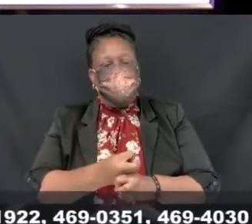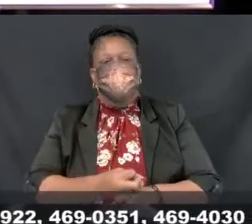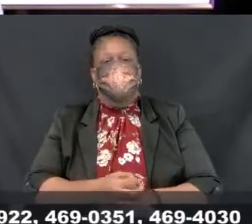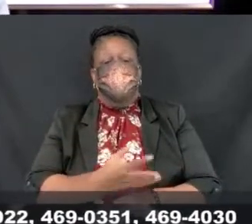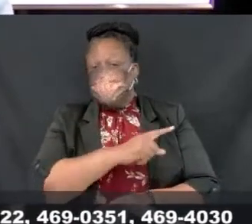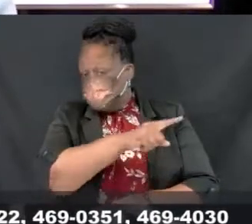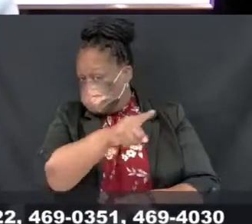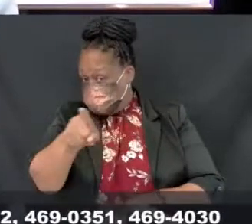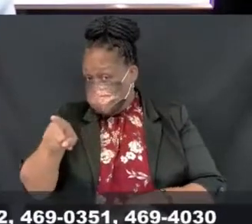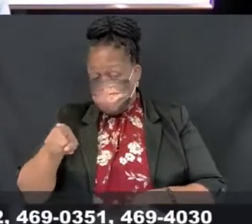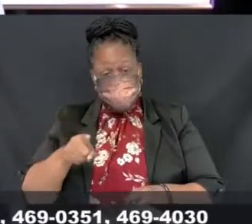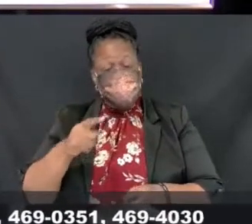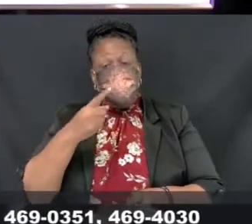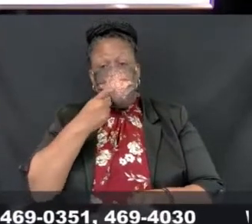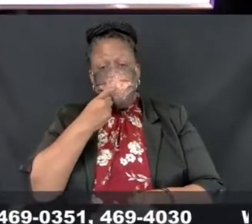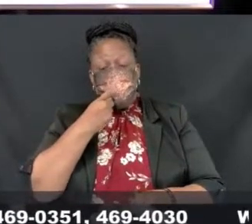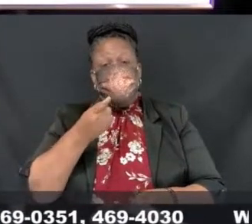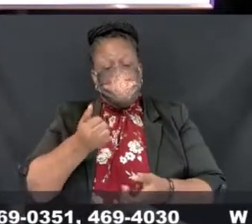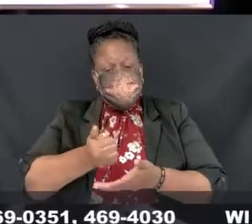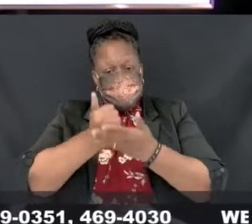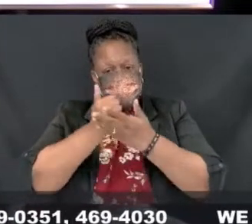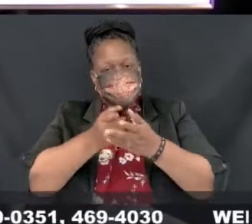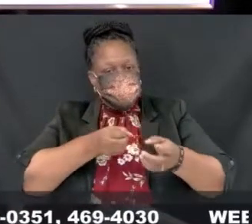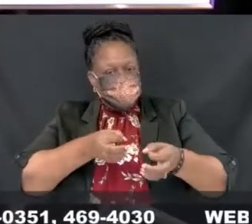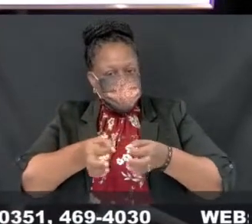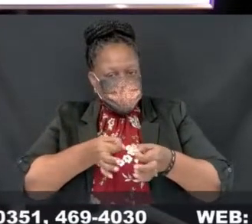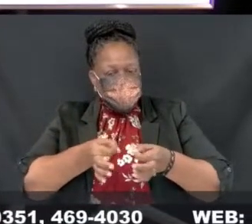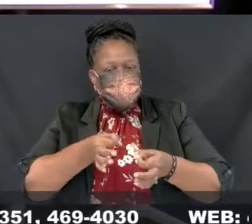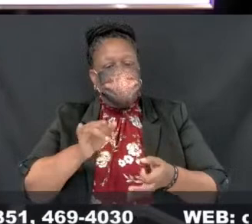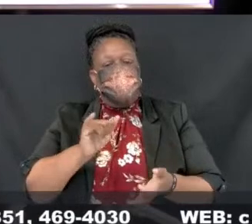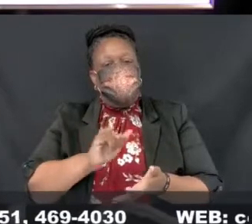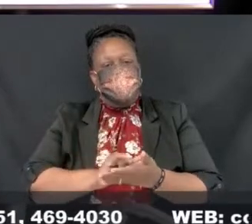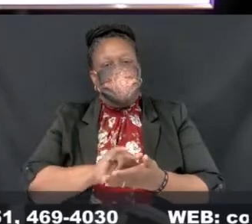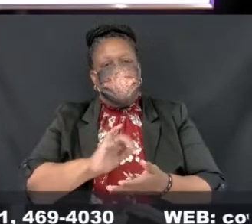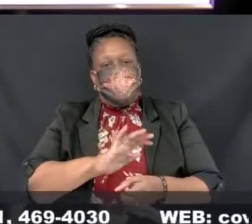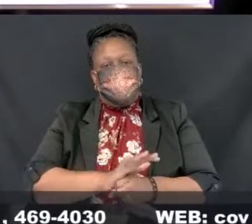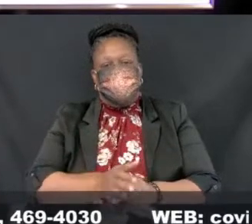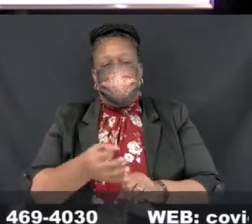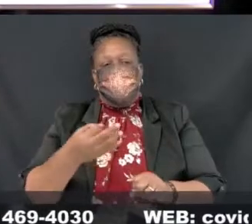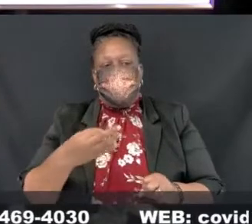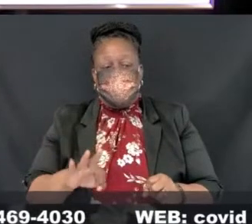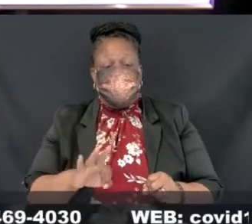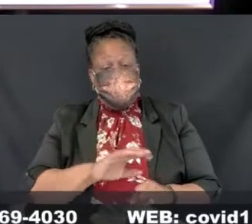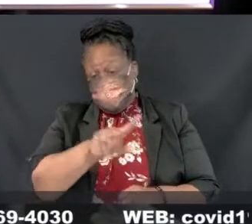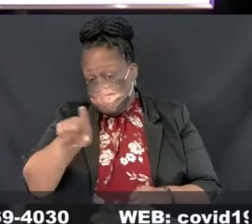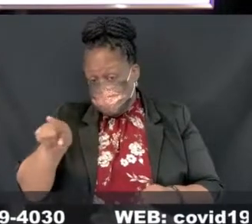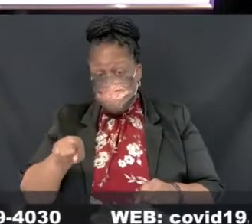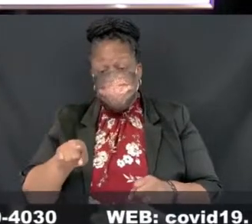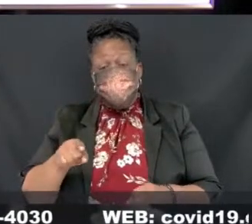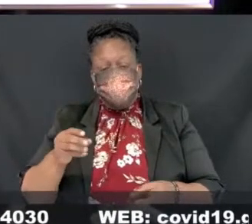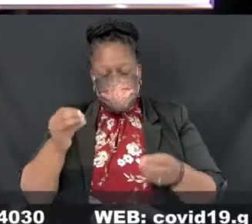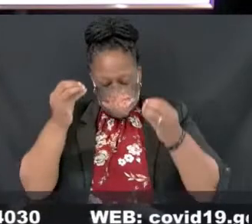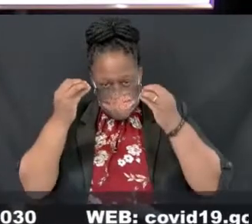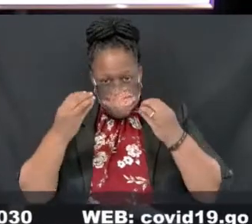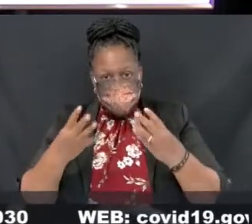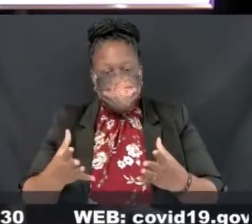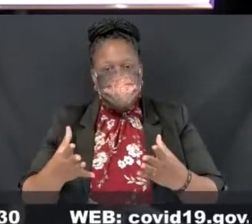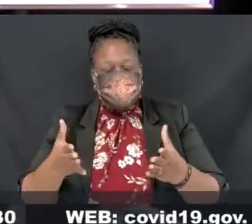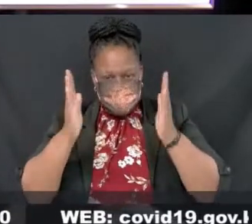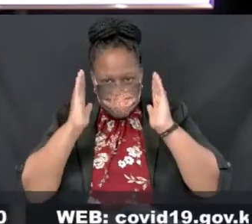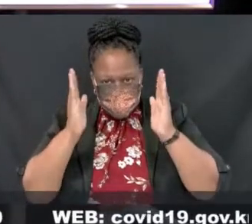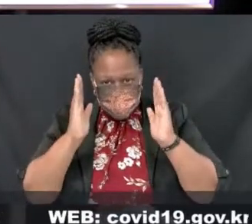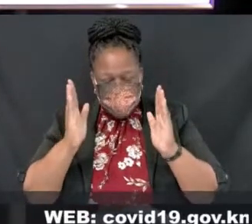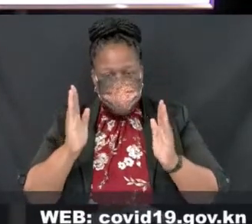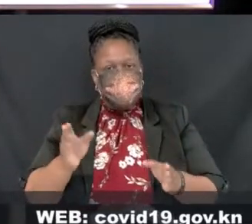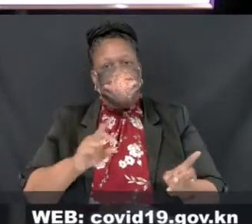part of that management of the COVID-19 pandemic. You too played your part, of course, the task